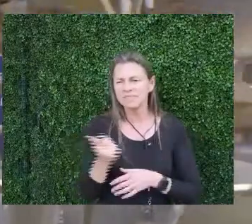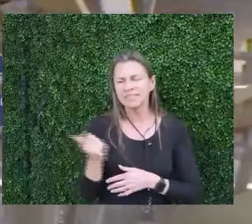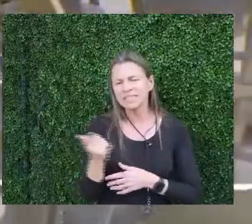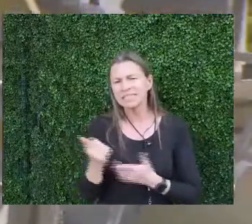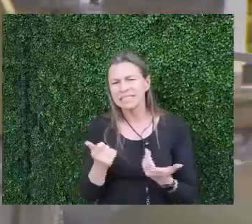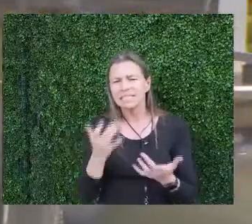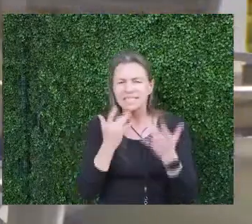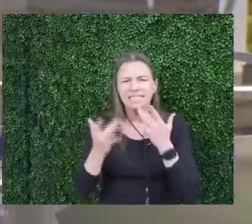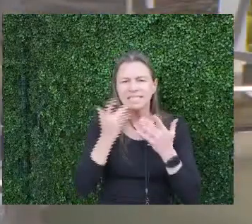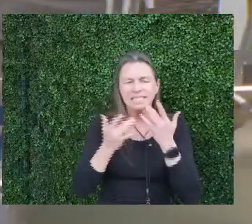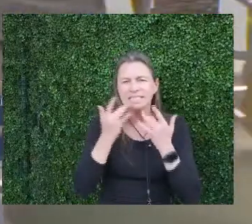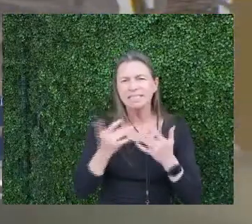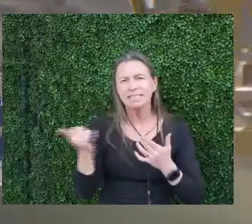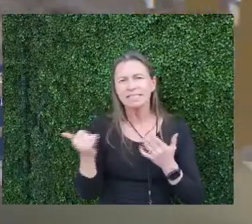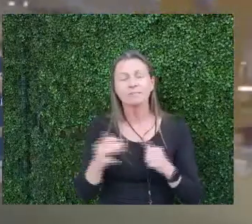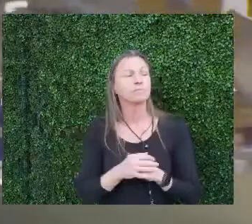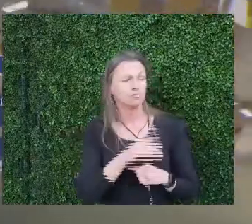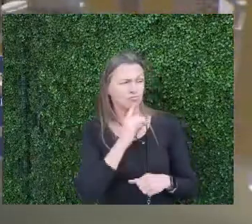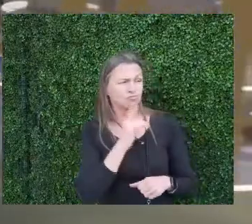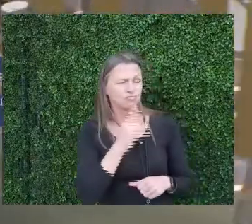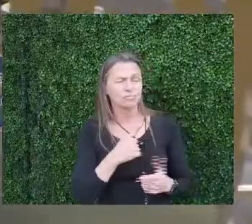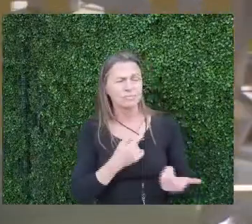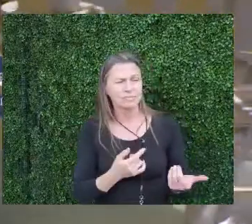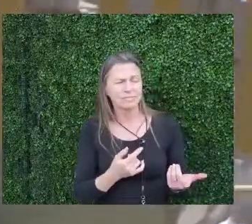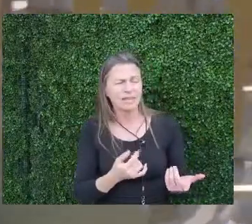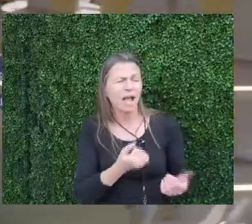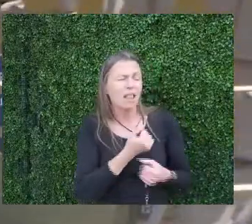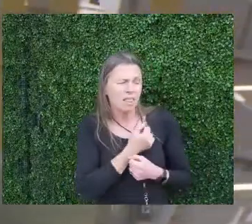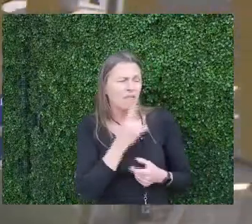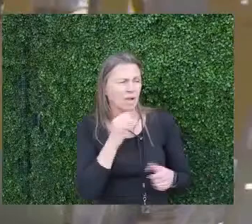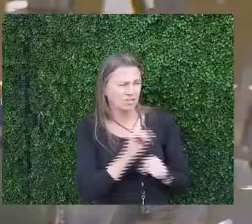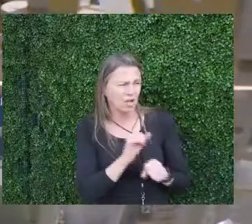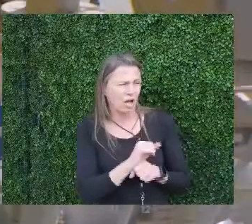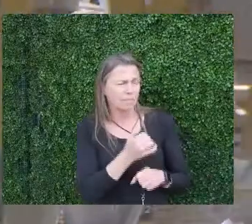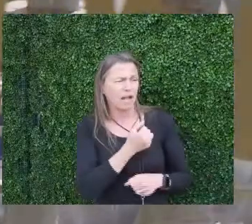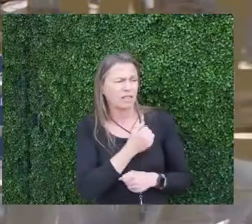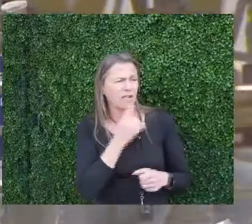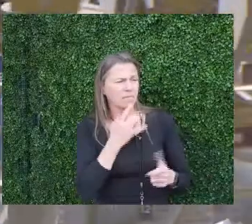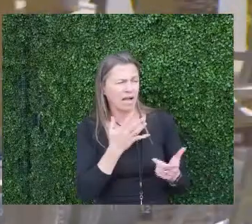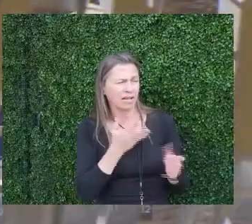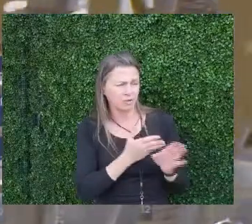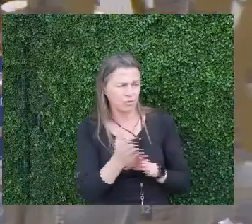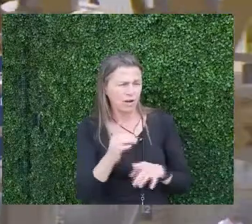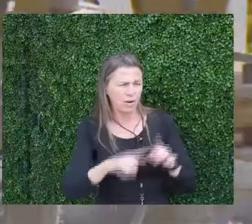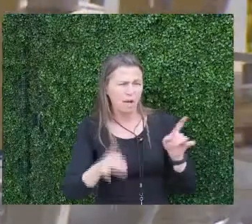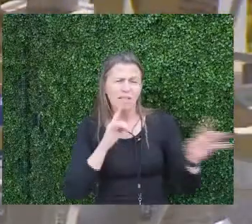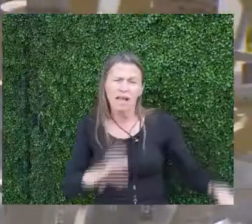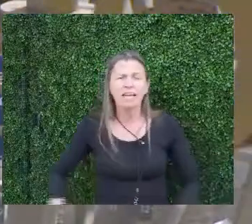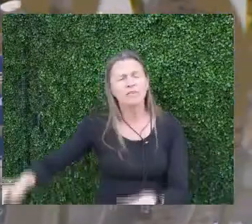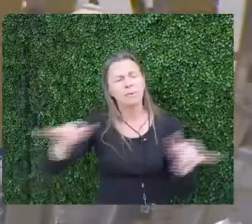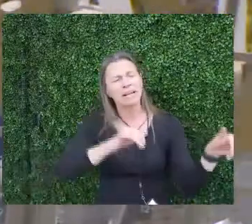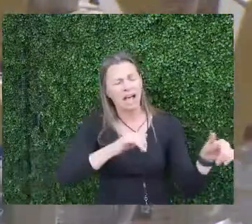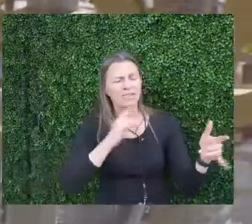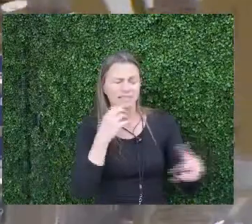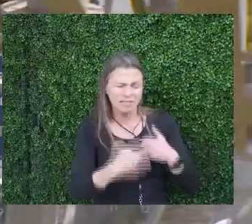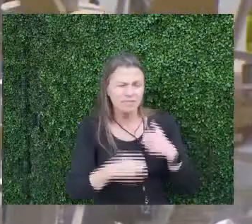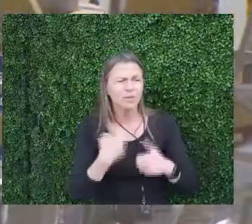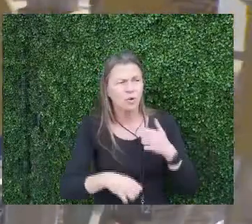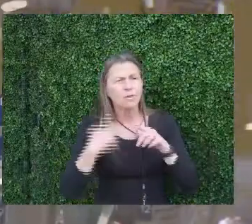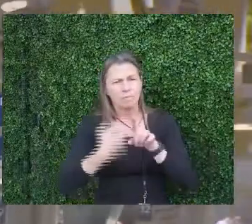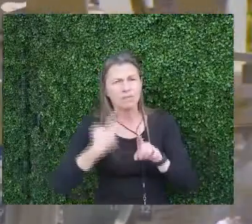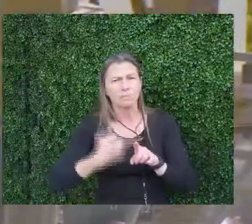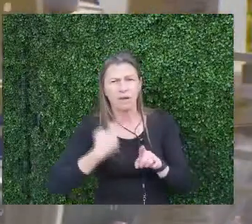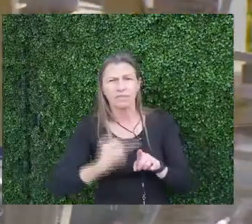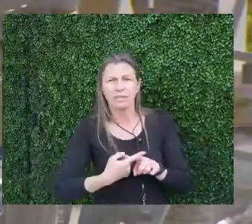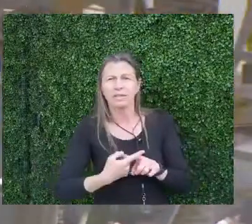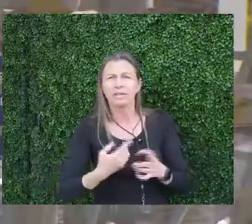about it. I love my job. I love my career. But, like everybody else, it's difficult month to month. And so what do you